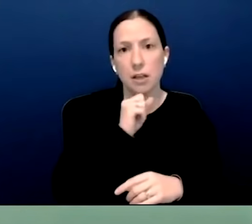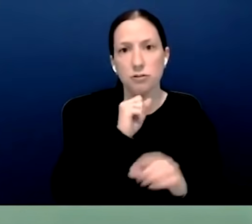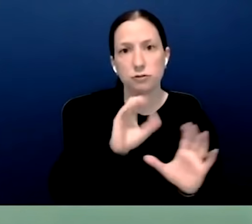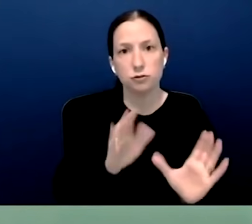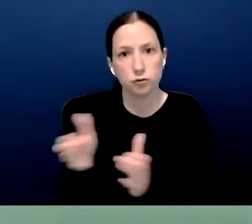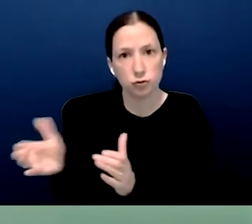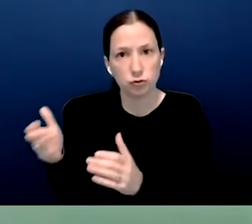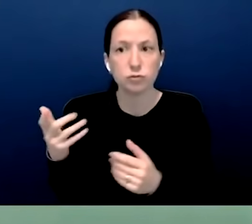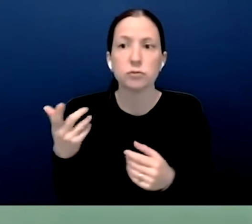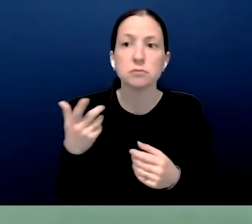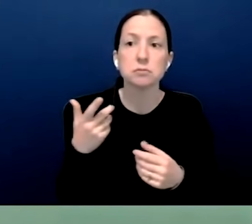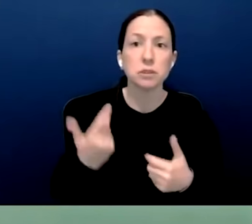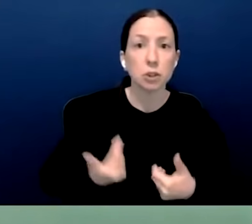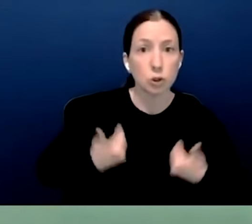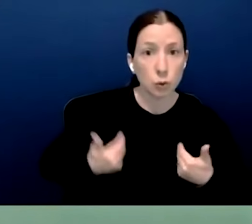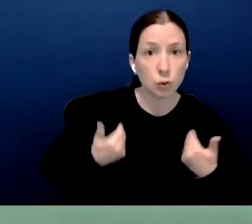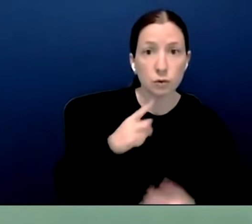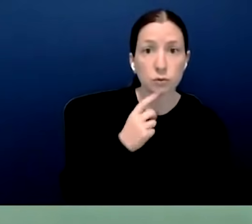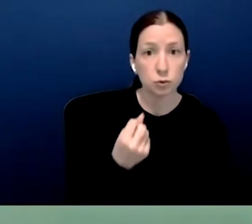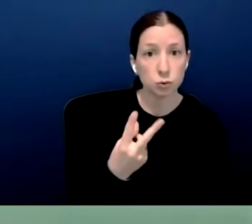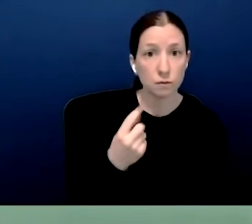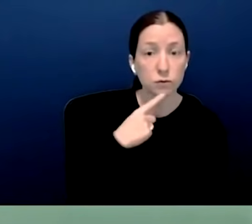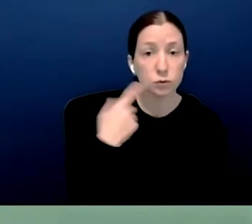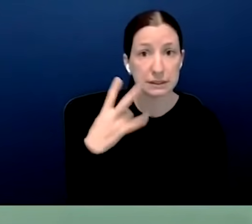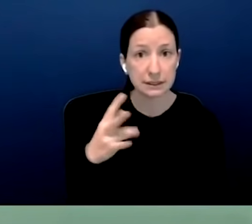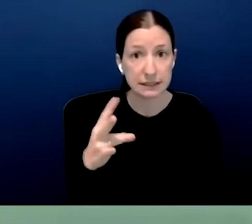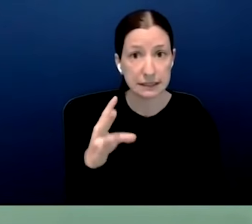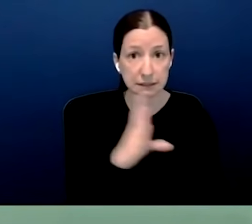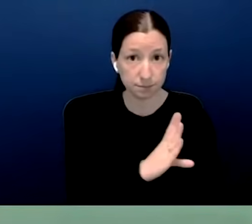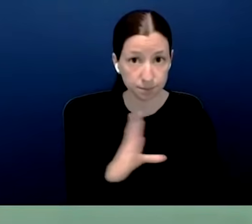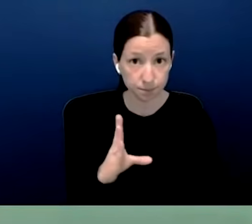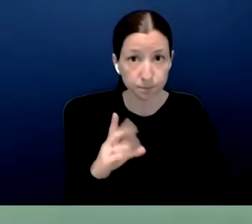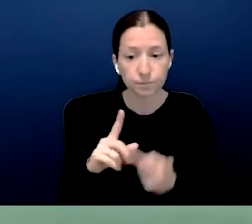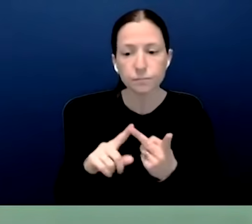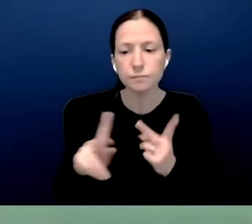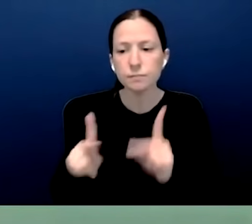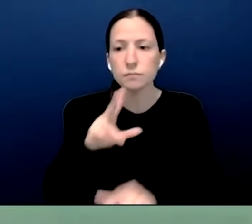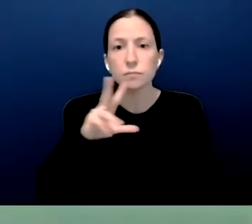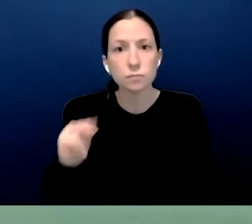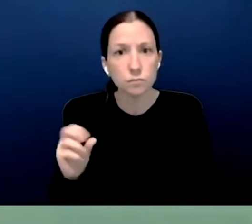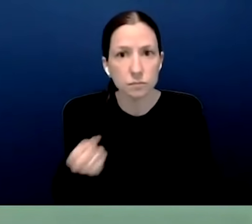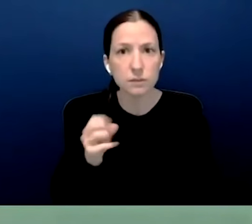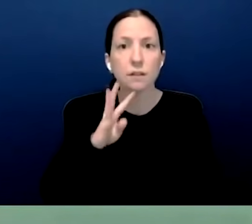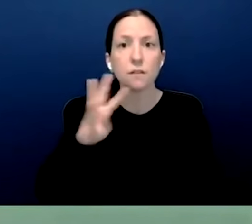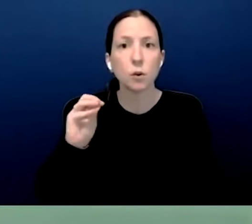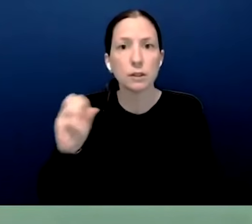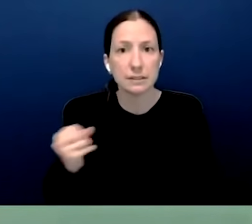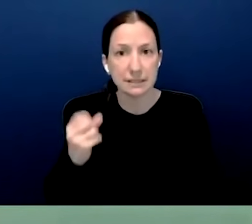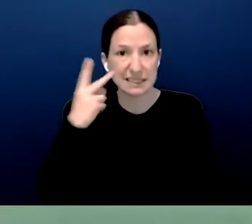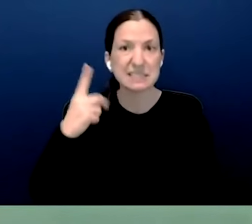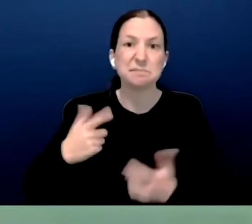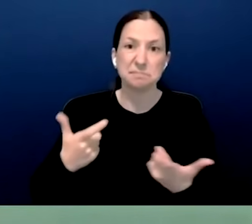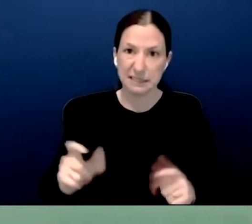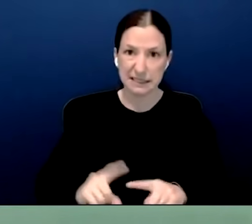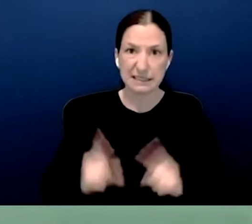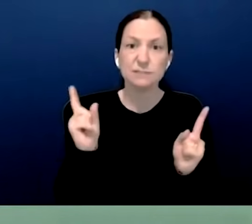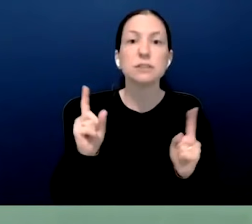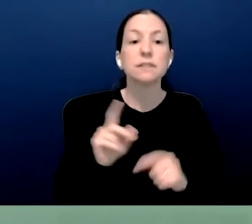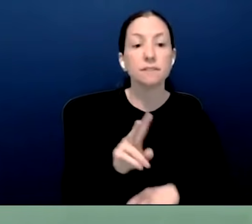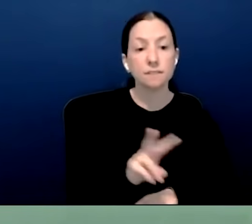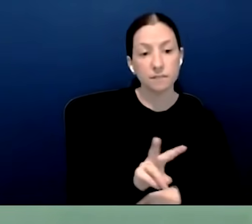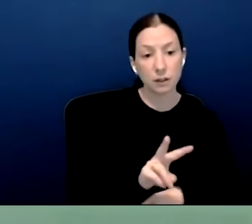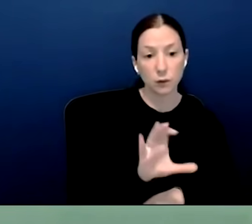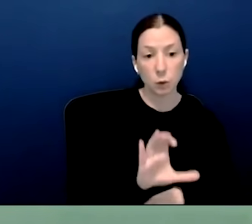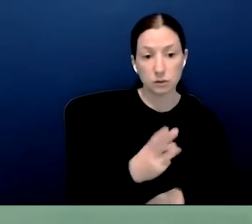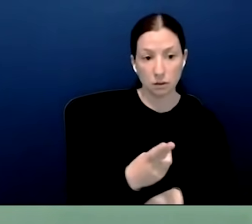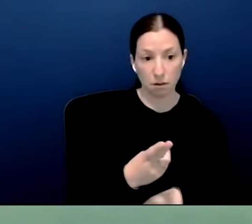example, youth 12 to 17 and people in their 30s, people in their 40s, where we see a significant difference between Vancouver Coastal Health and